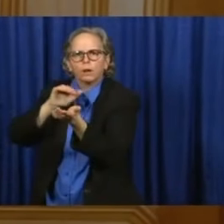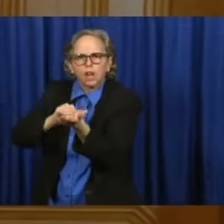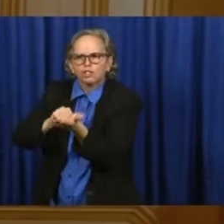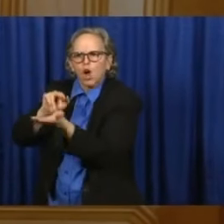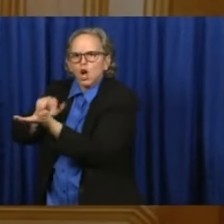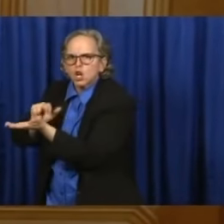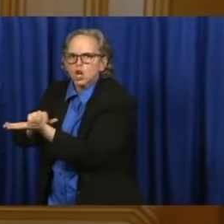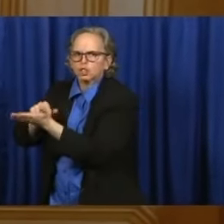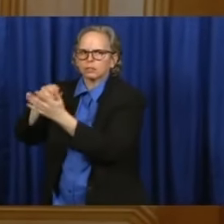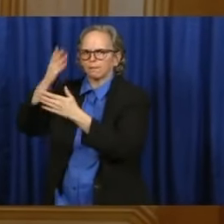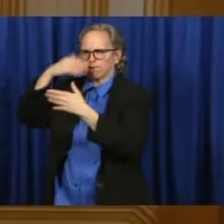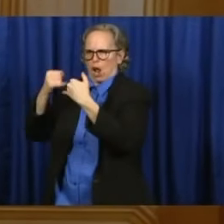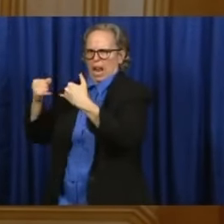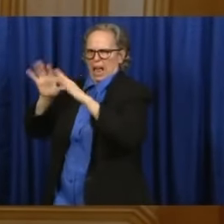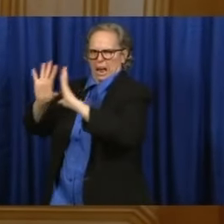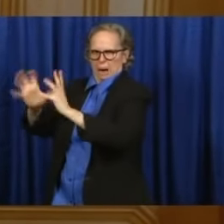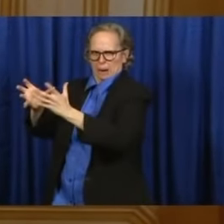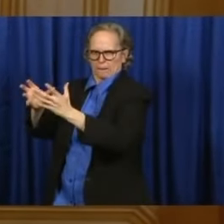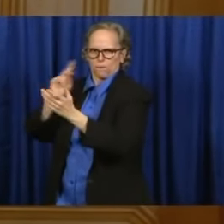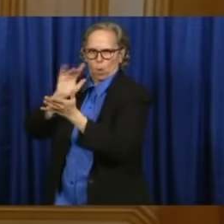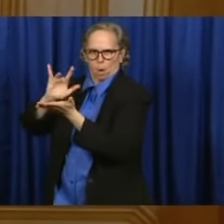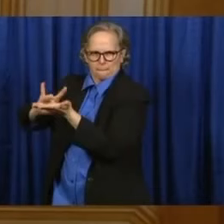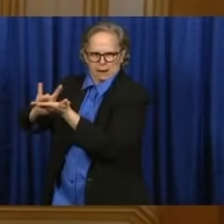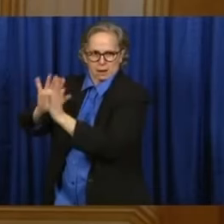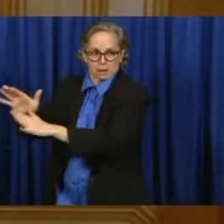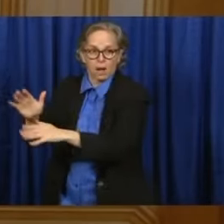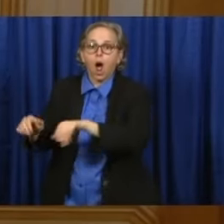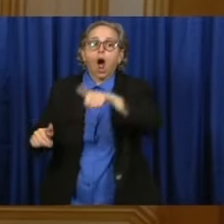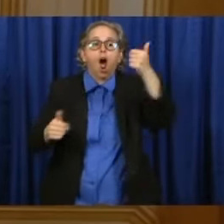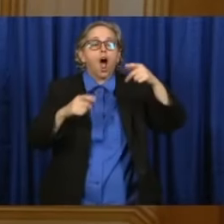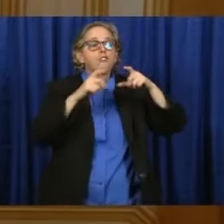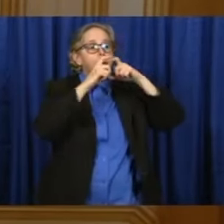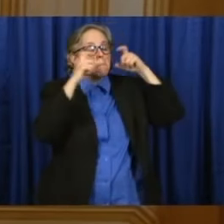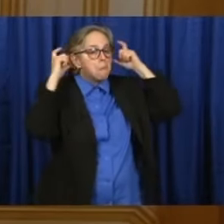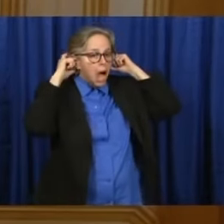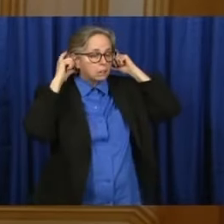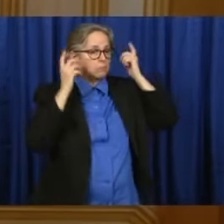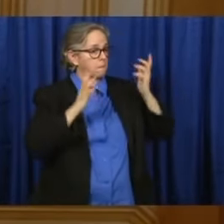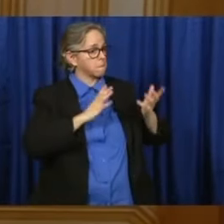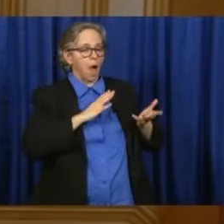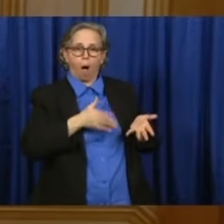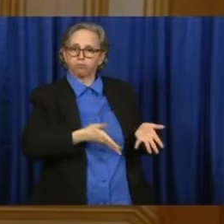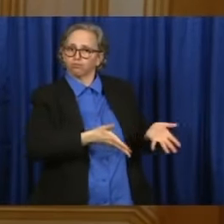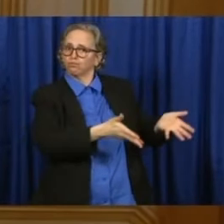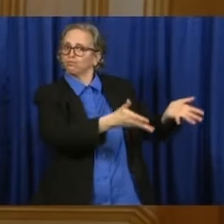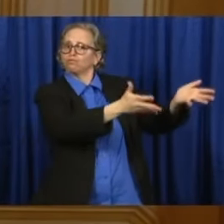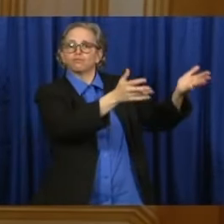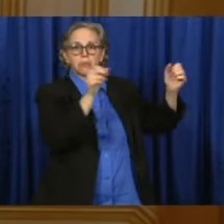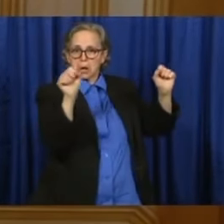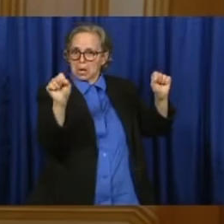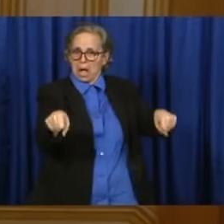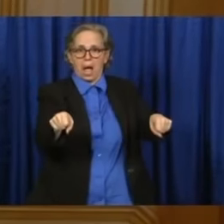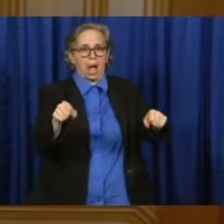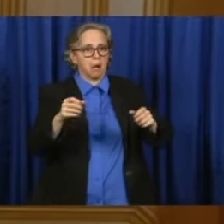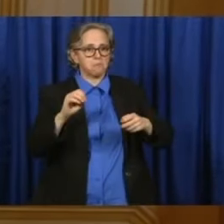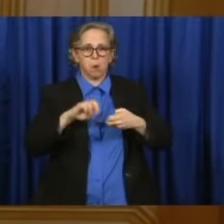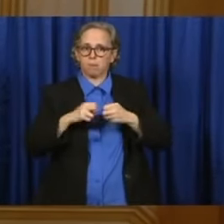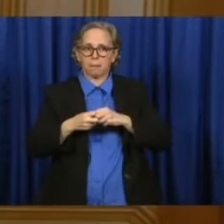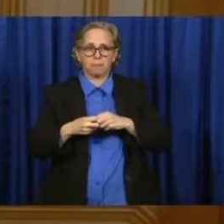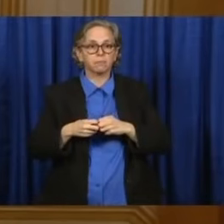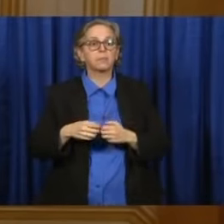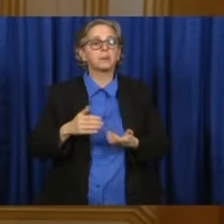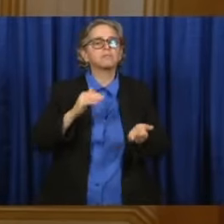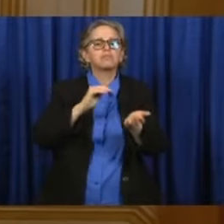wearing. But the other mask that, as Dr. Acton has explained to me,